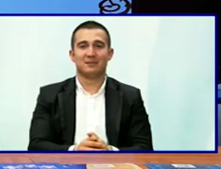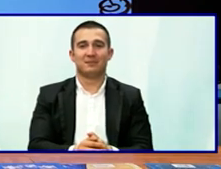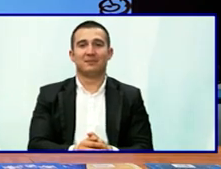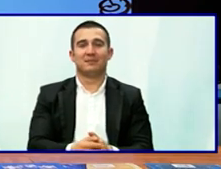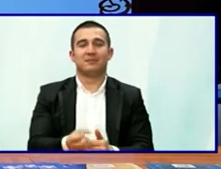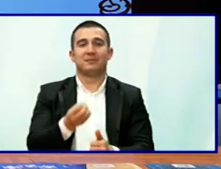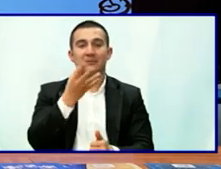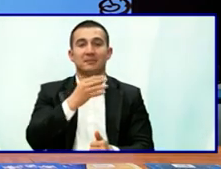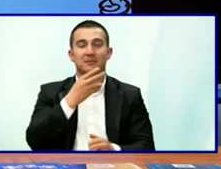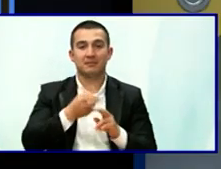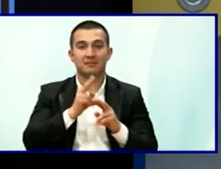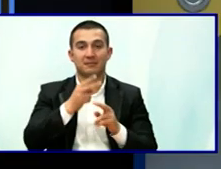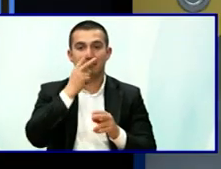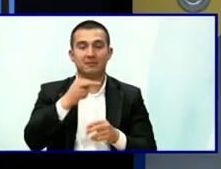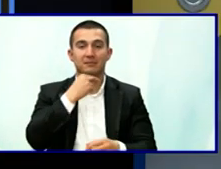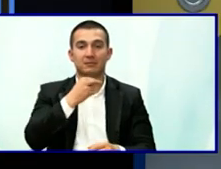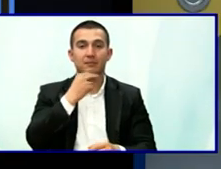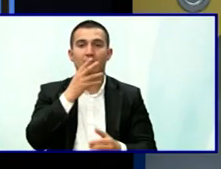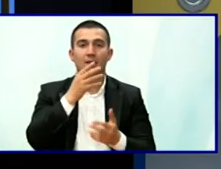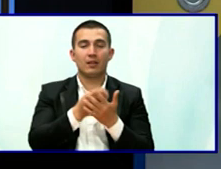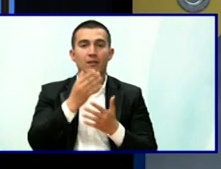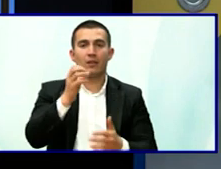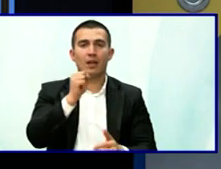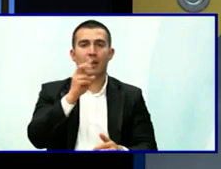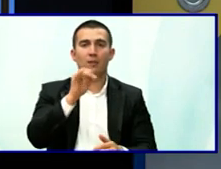Javobiga diqqat qilinglar. Abdulla Oripov